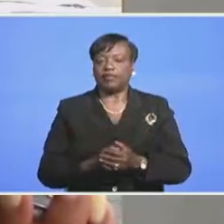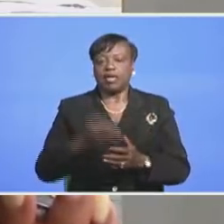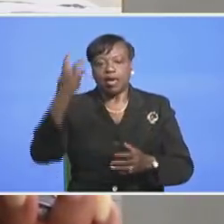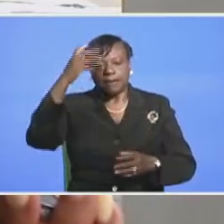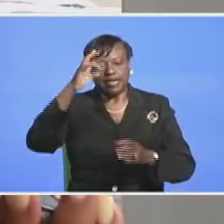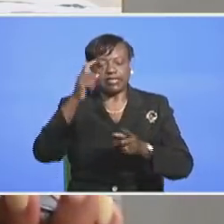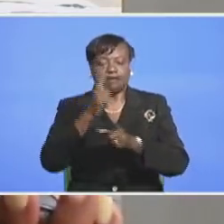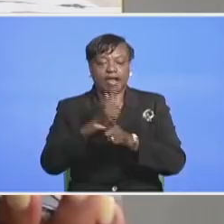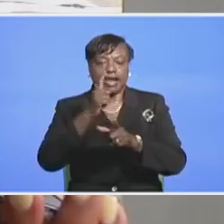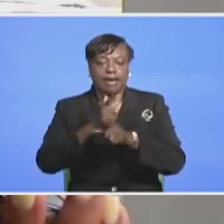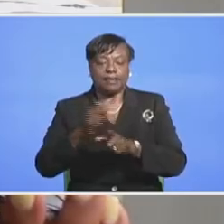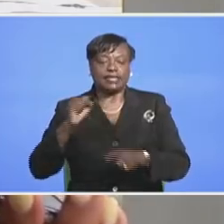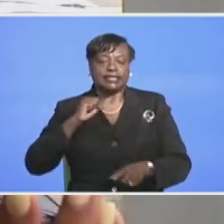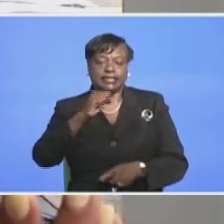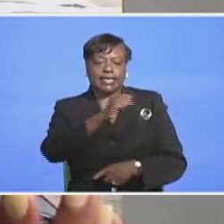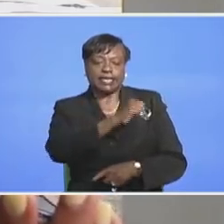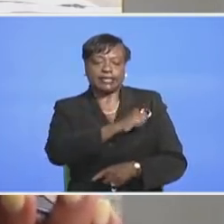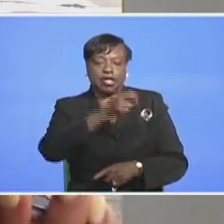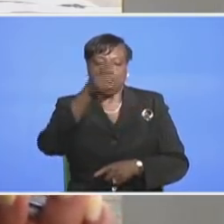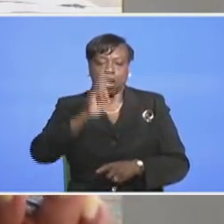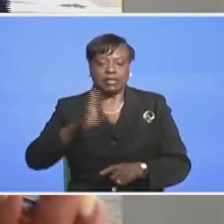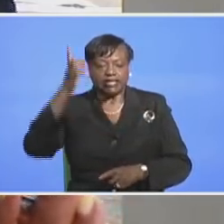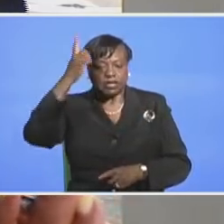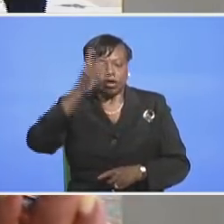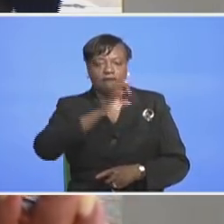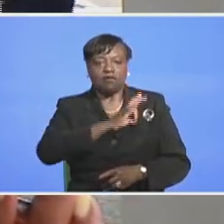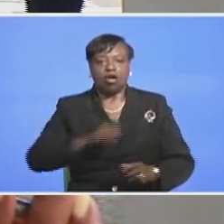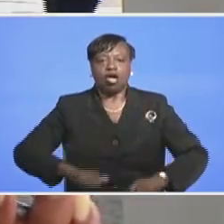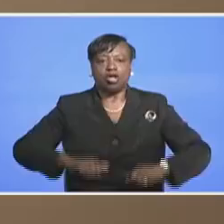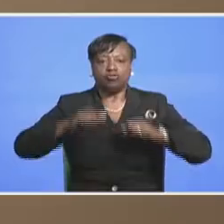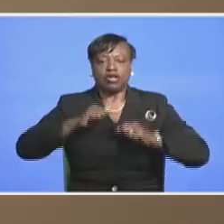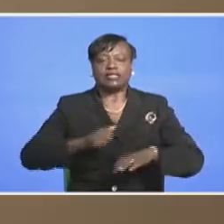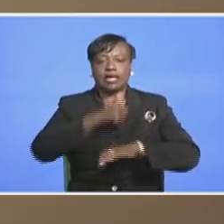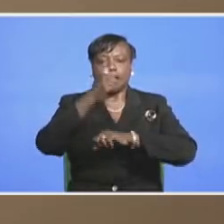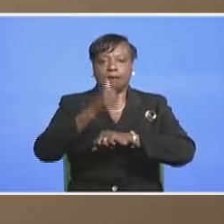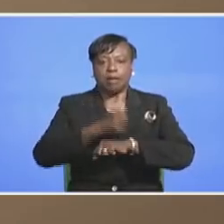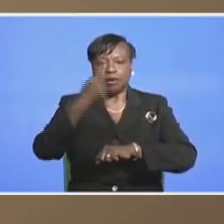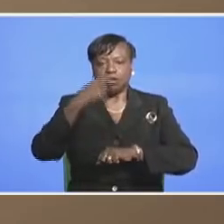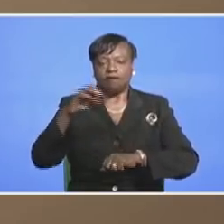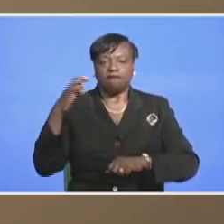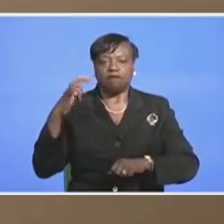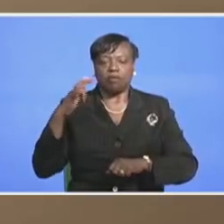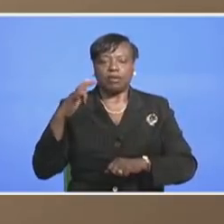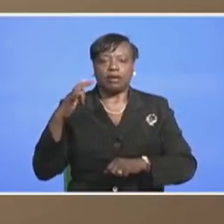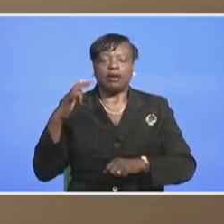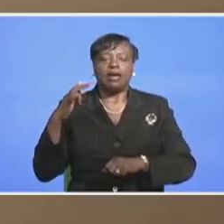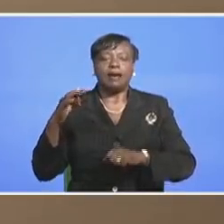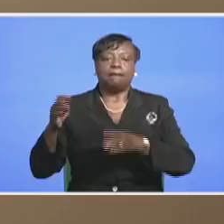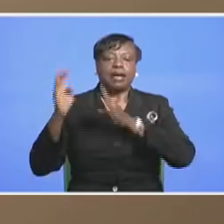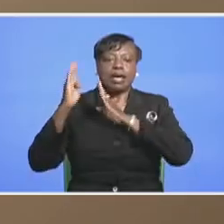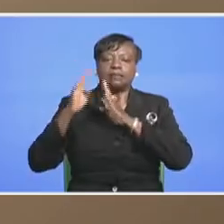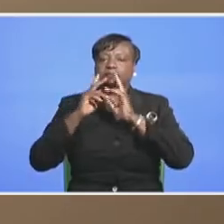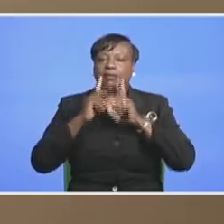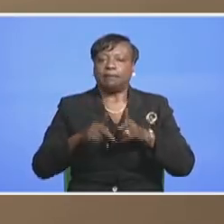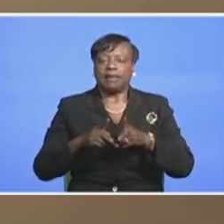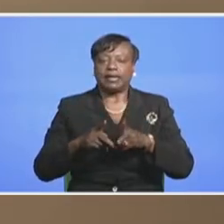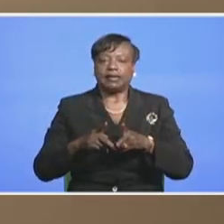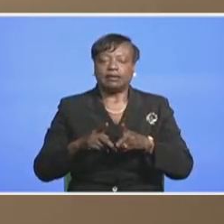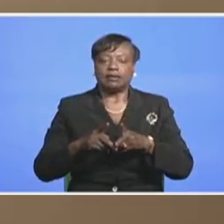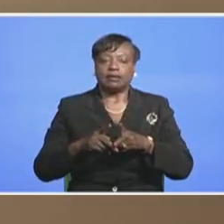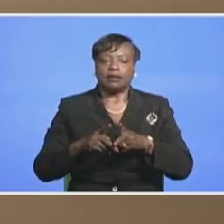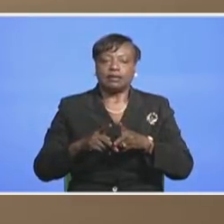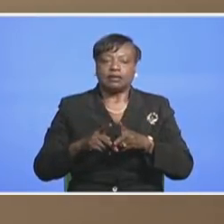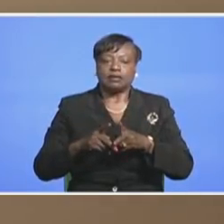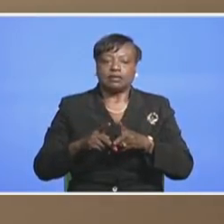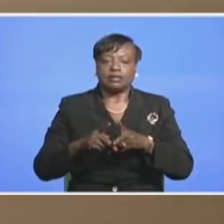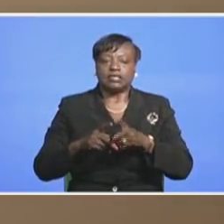Minister of Labor, Senator the Honorable Dion Foulkes, has addressed the appointment of former Bahamas Public Service Union President John Pinder as